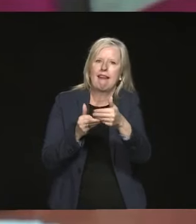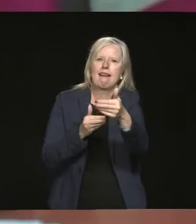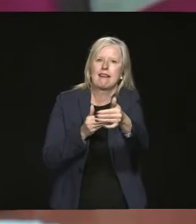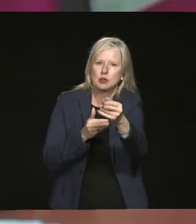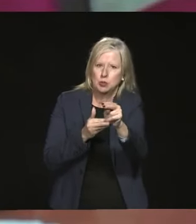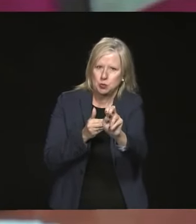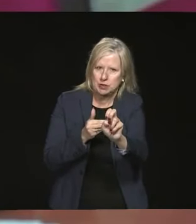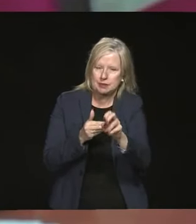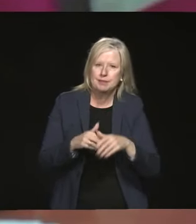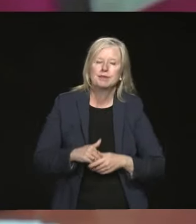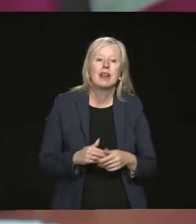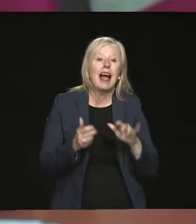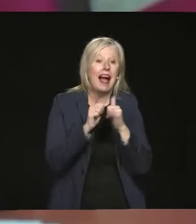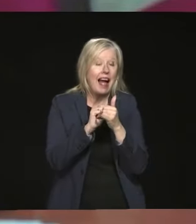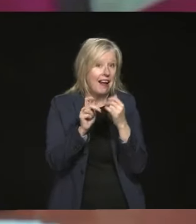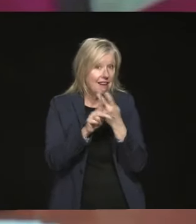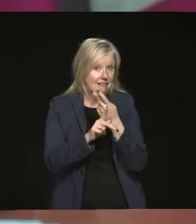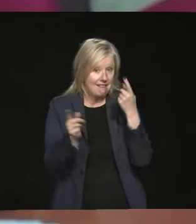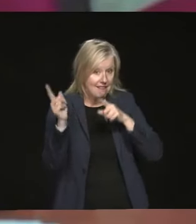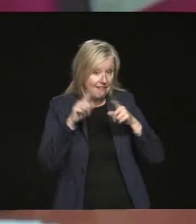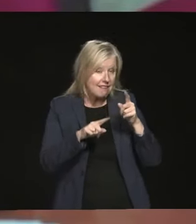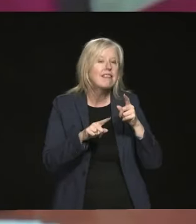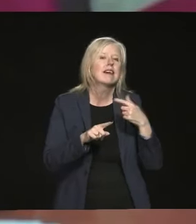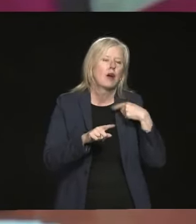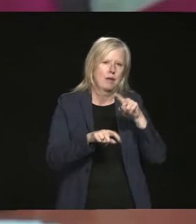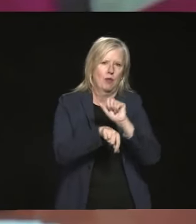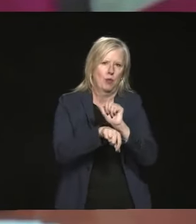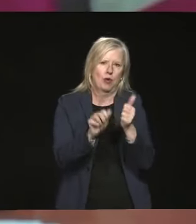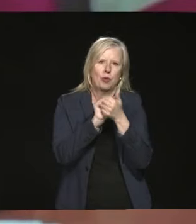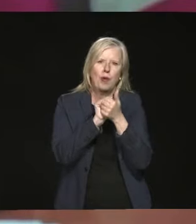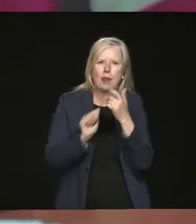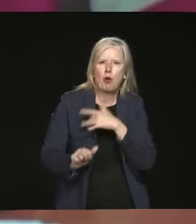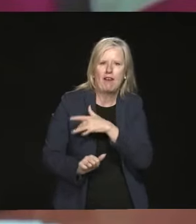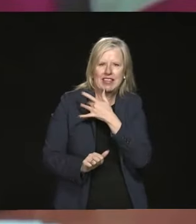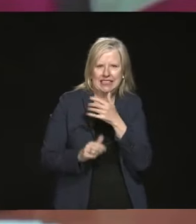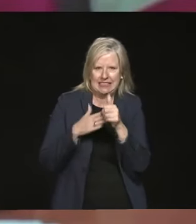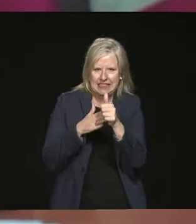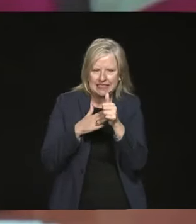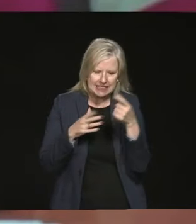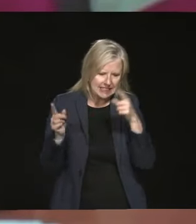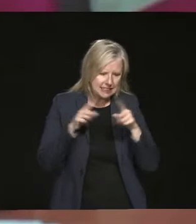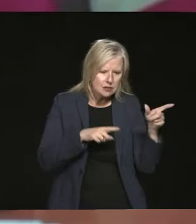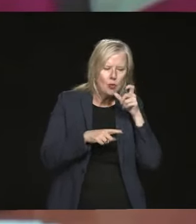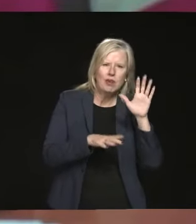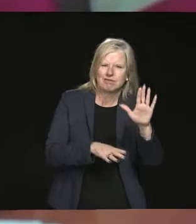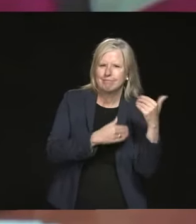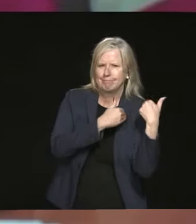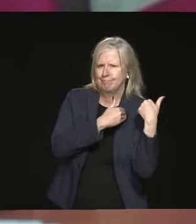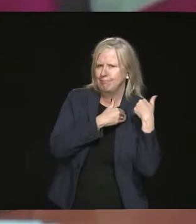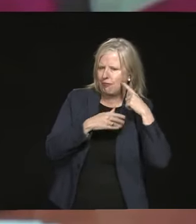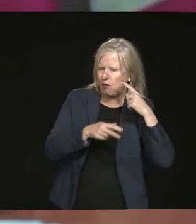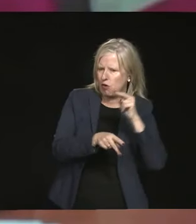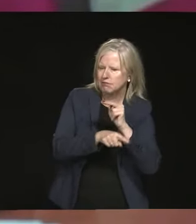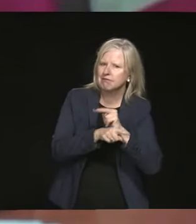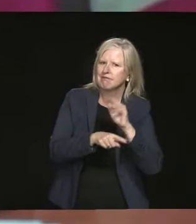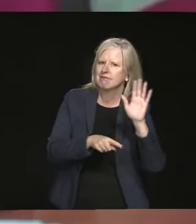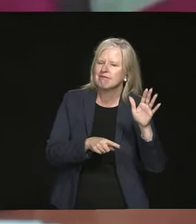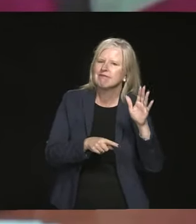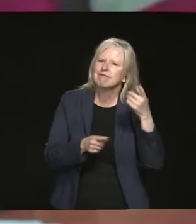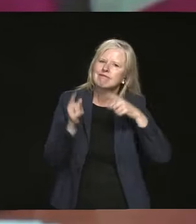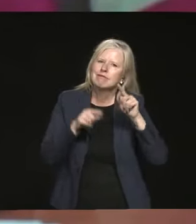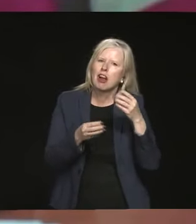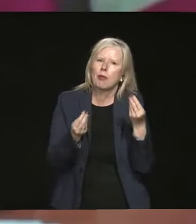with provincial and territorial governments who govern the commercial property owner-tenant relationships. We'll